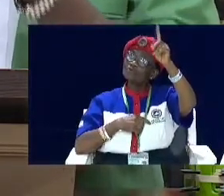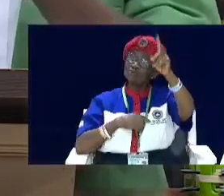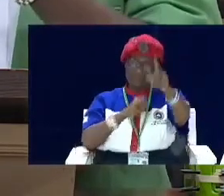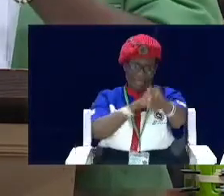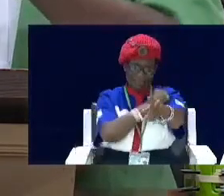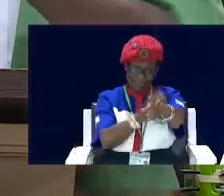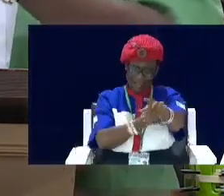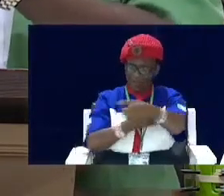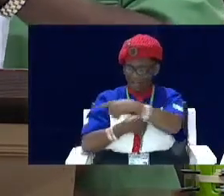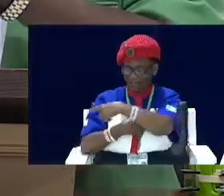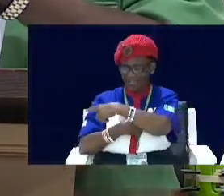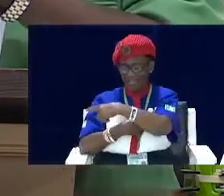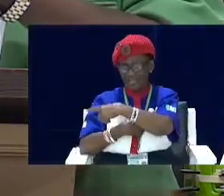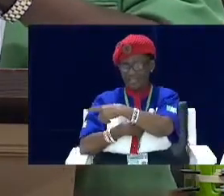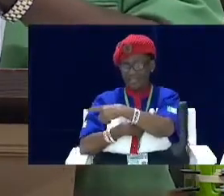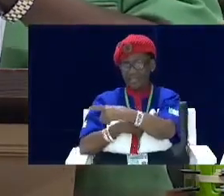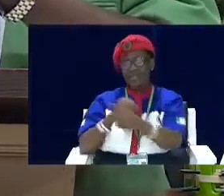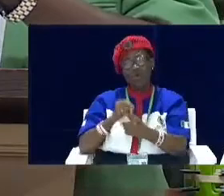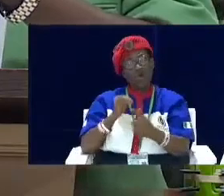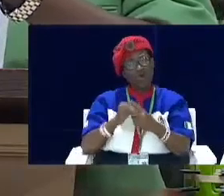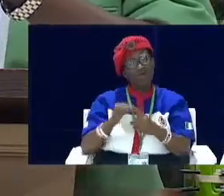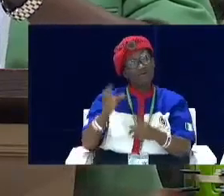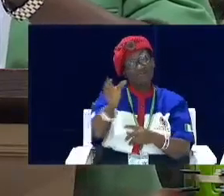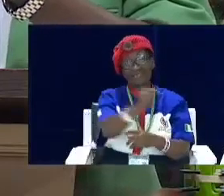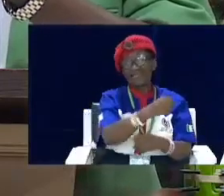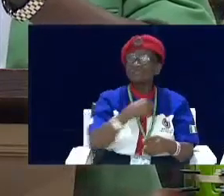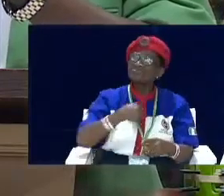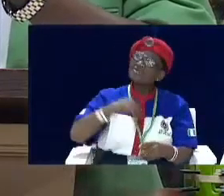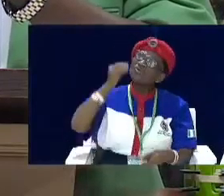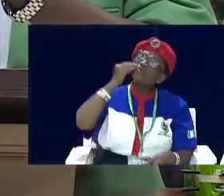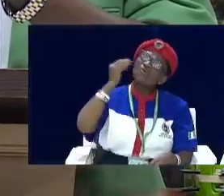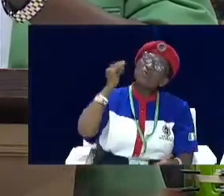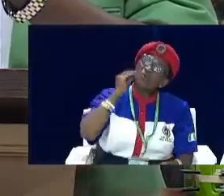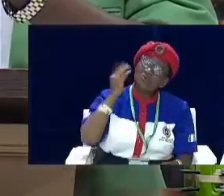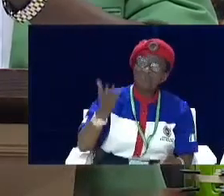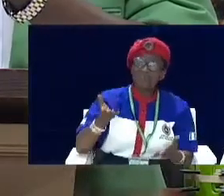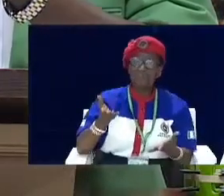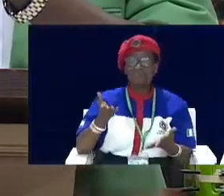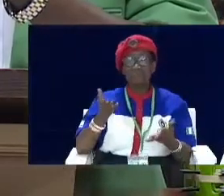Or take me home. Tabi ko kuku pe mi wale.